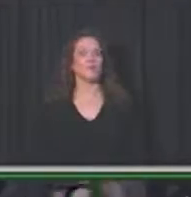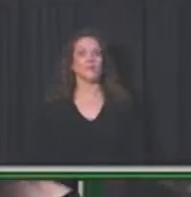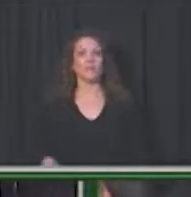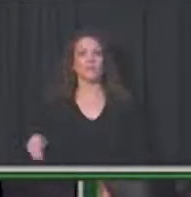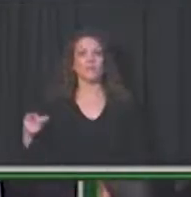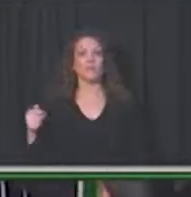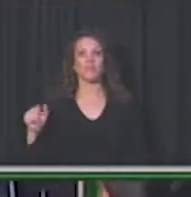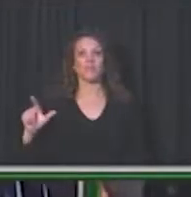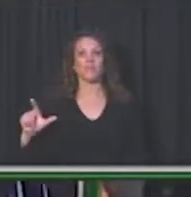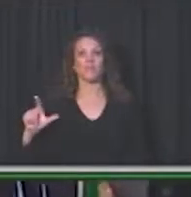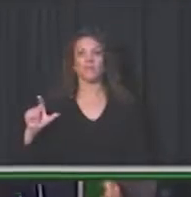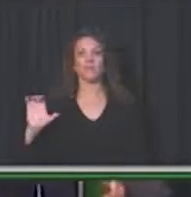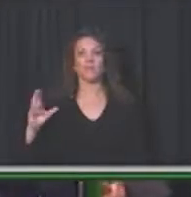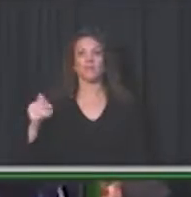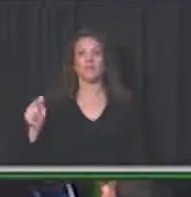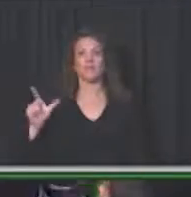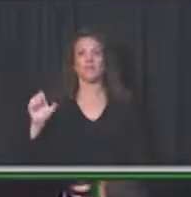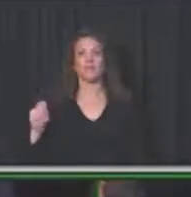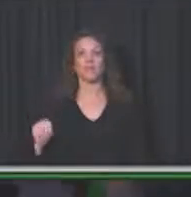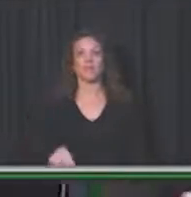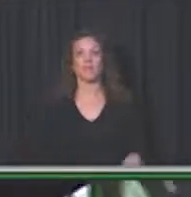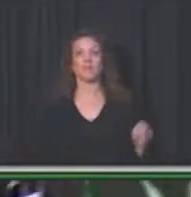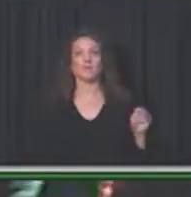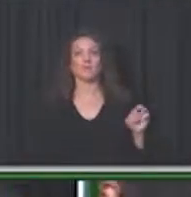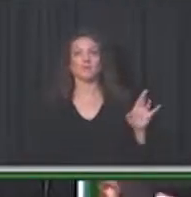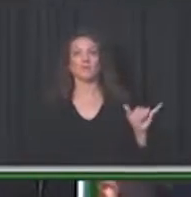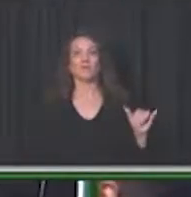Paul Charlin. Marie Mann.